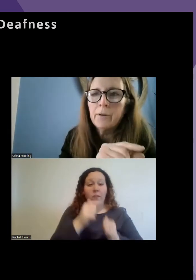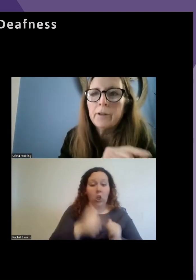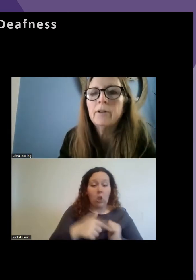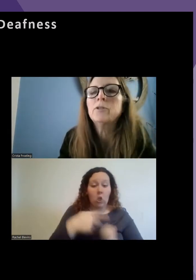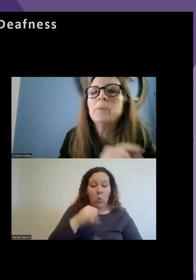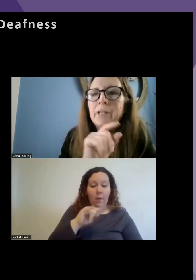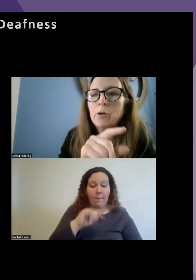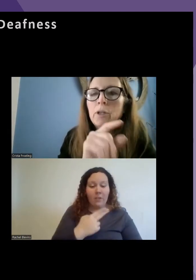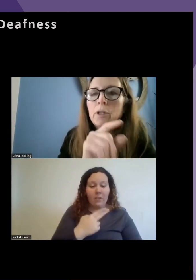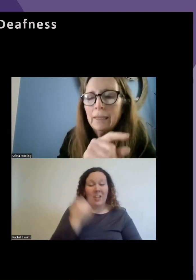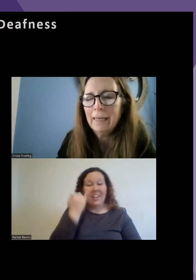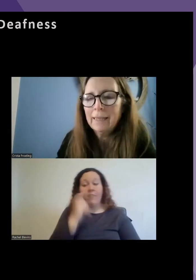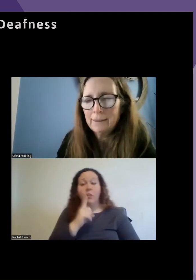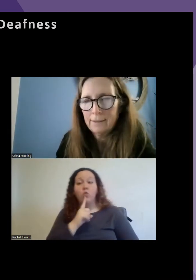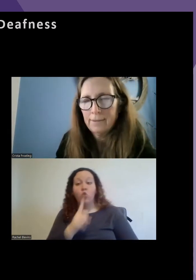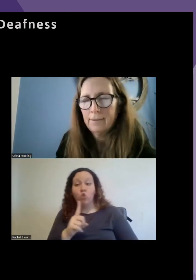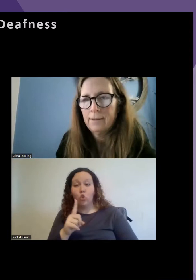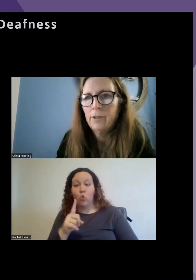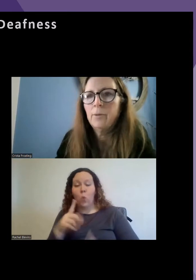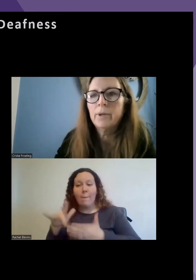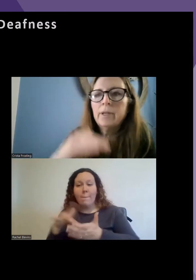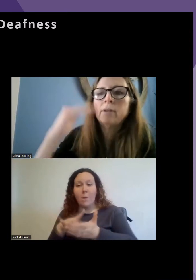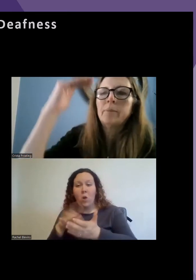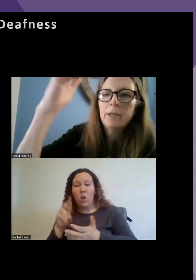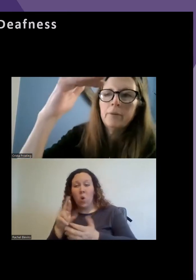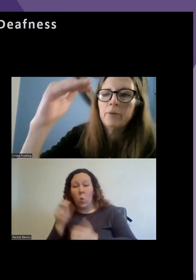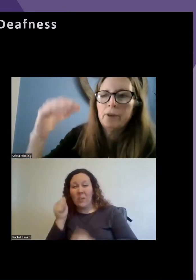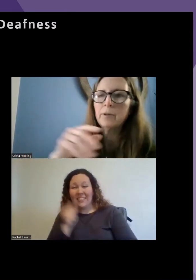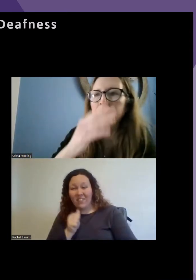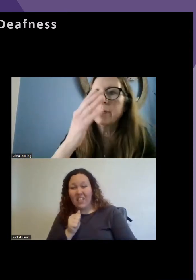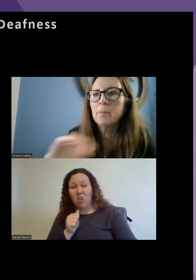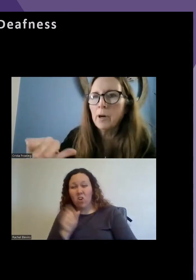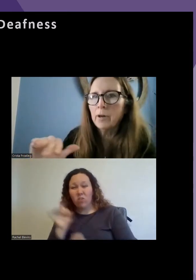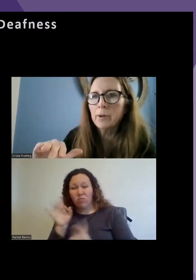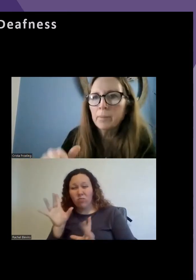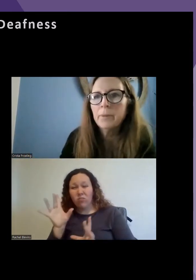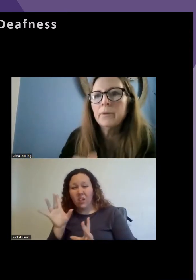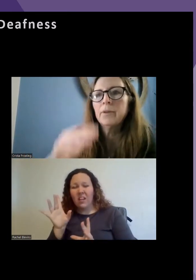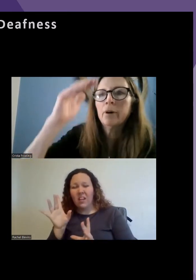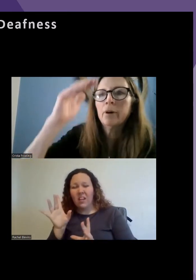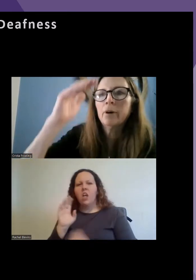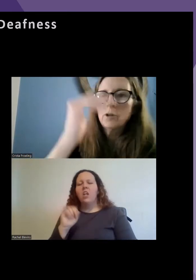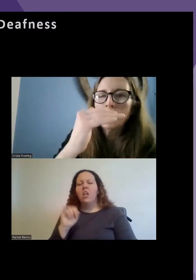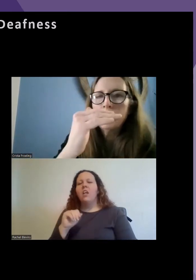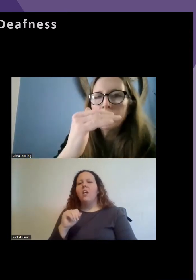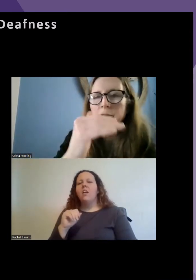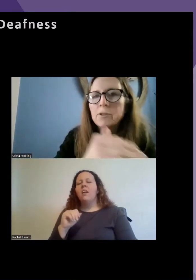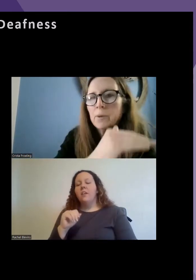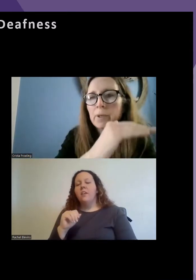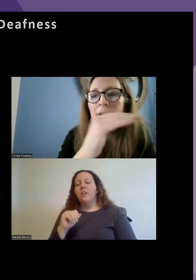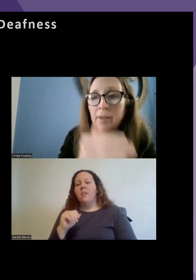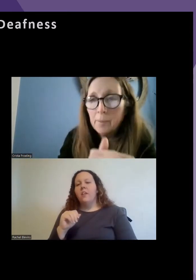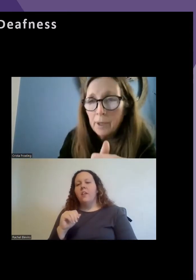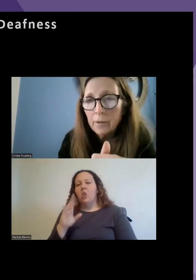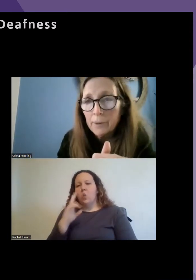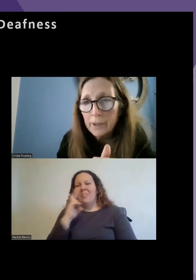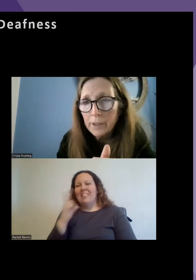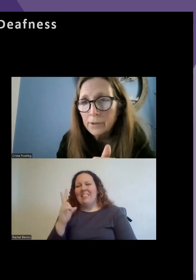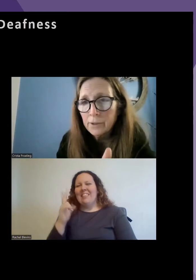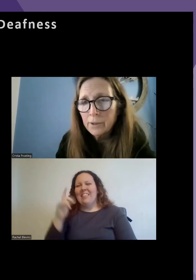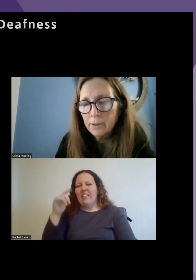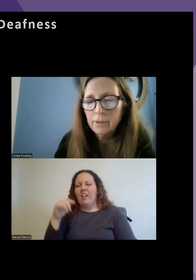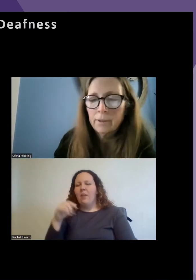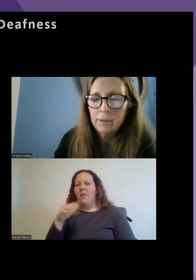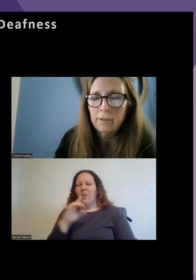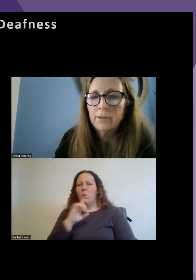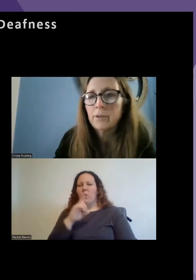severe hearing loss, you would hear a lot less. You were getting the benefit. They were saying moderate, but the low pitches were in like the mild